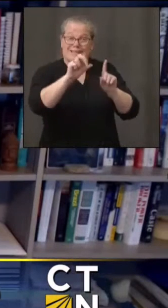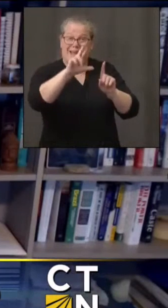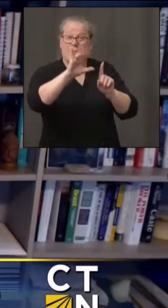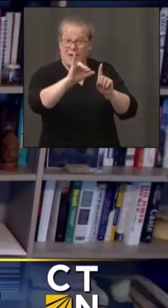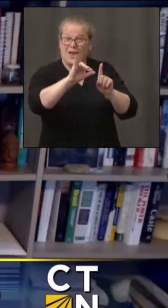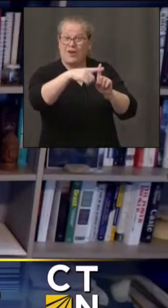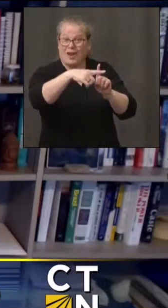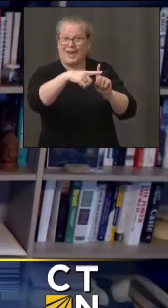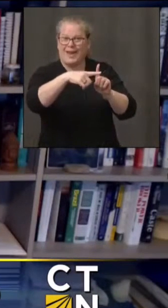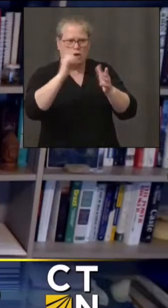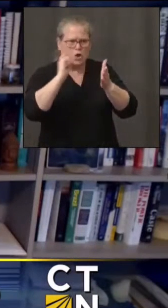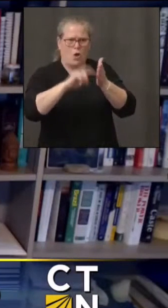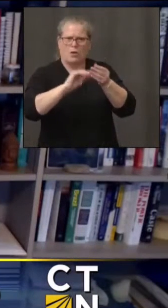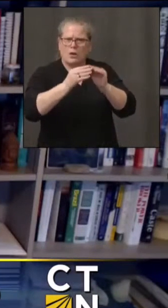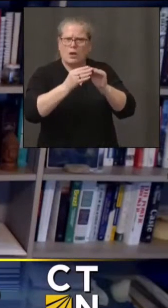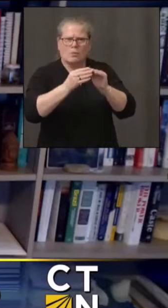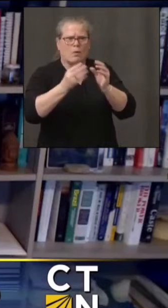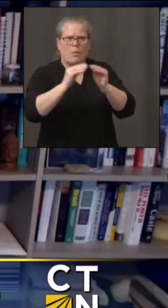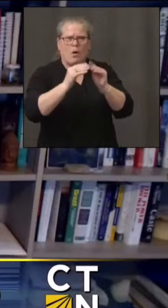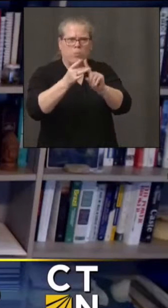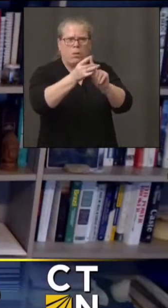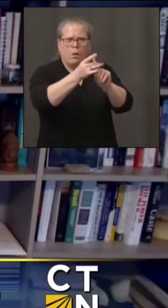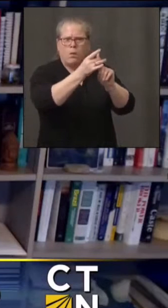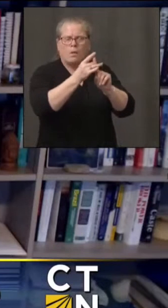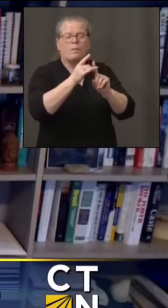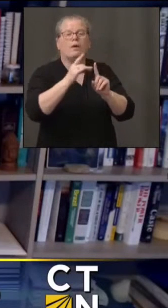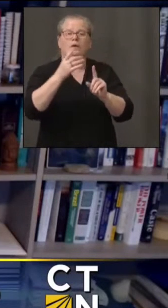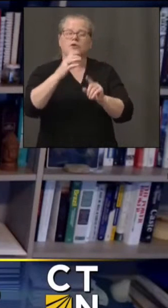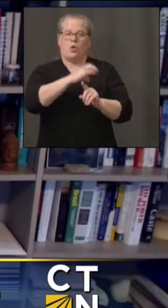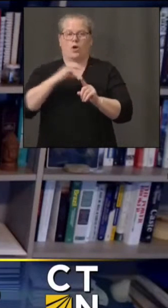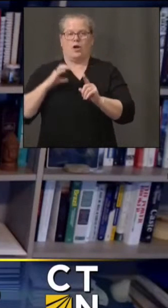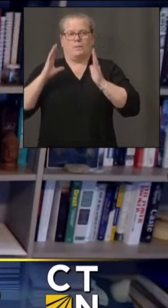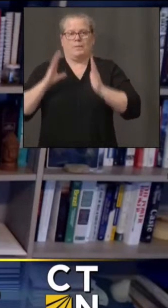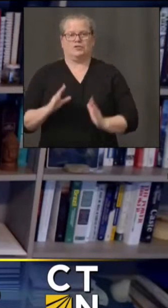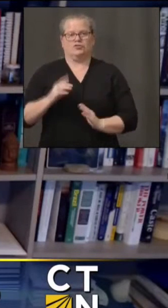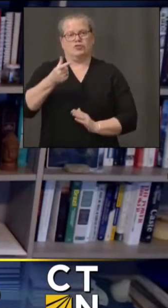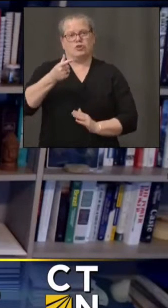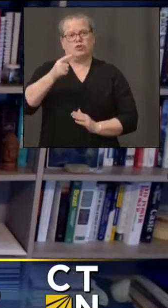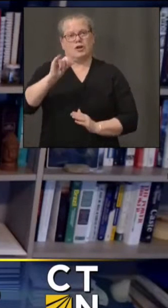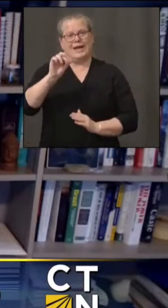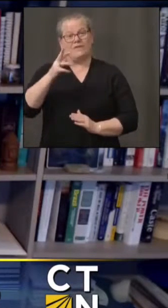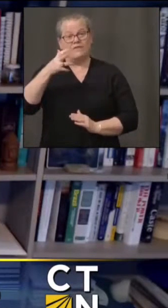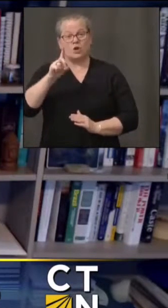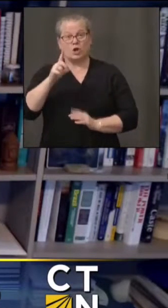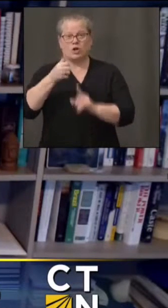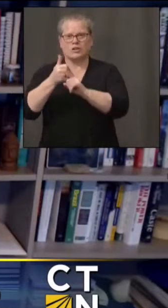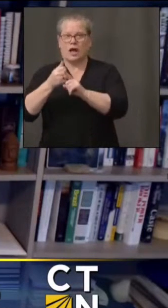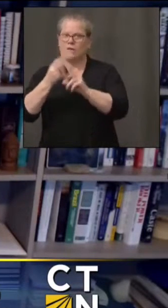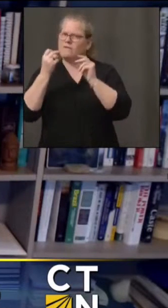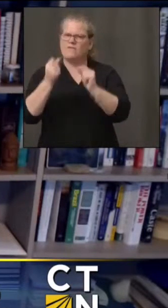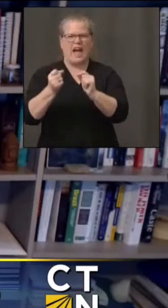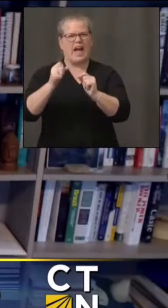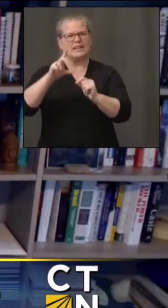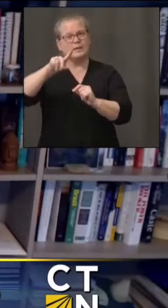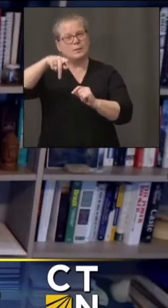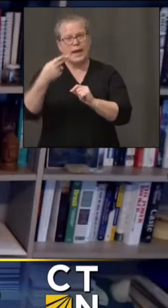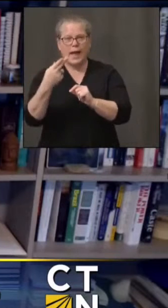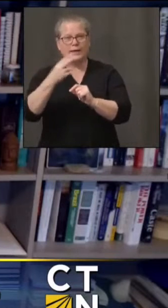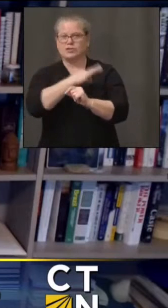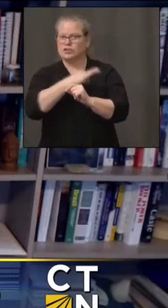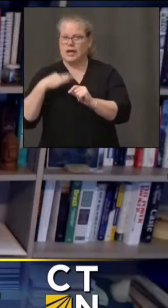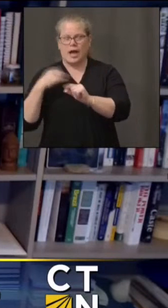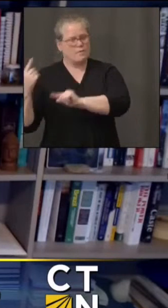called an alert, at the end of August, which was very effective in terms of controlling that outbreak. Similar alerts are being made